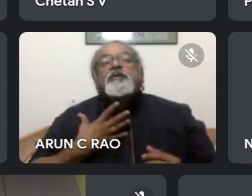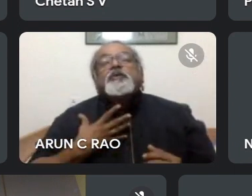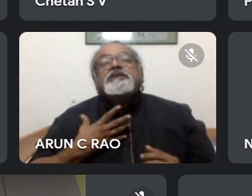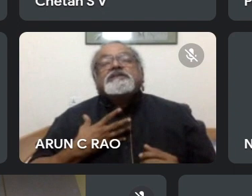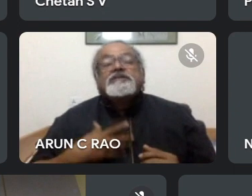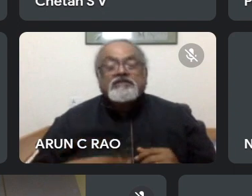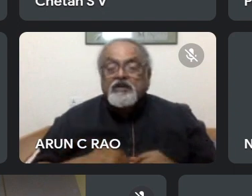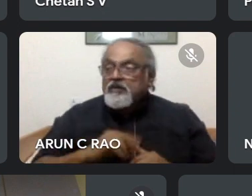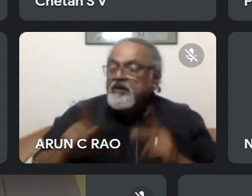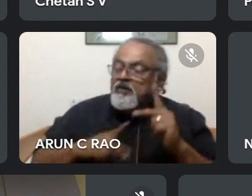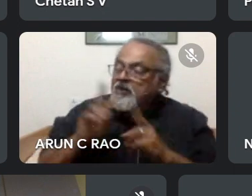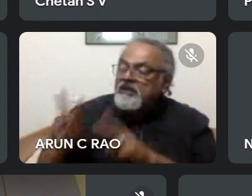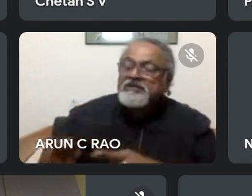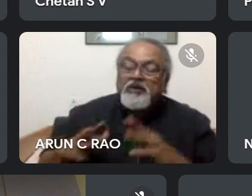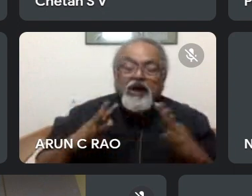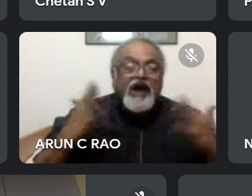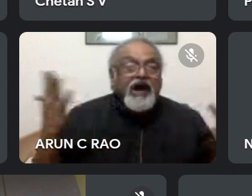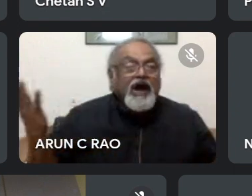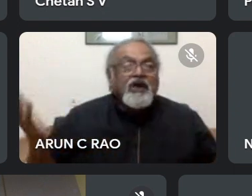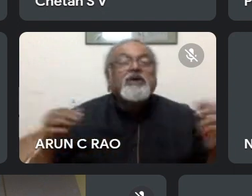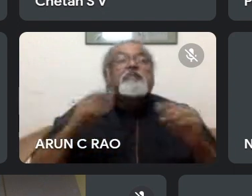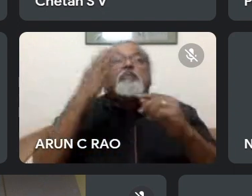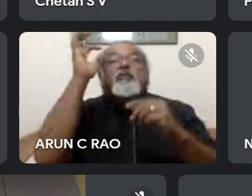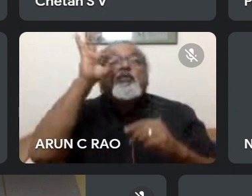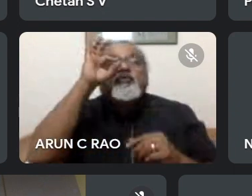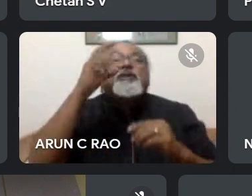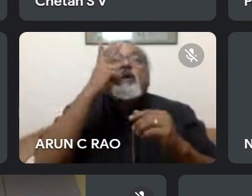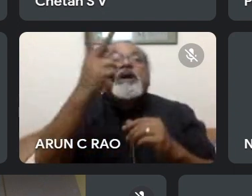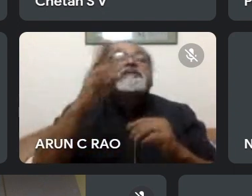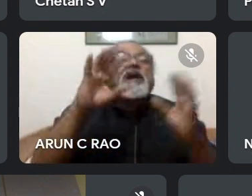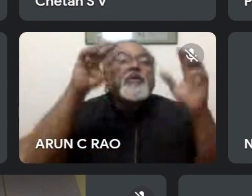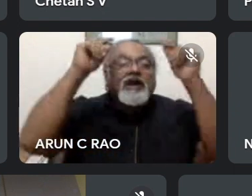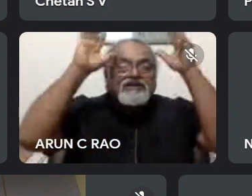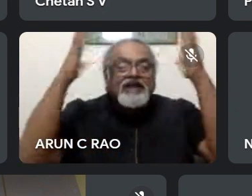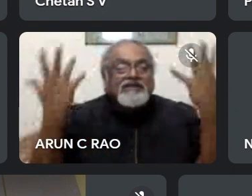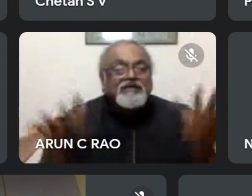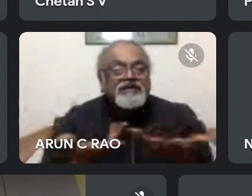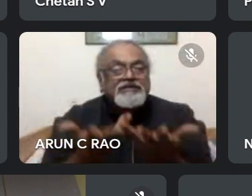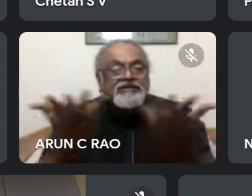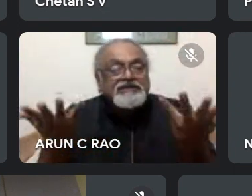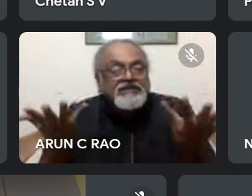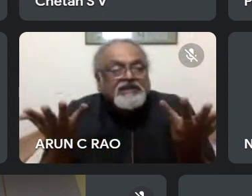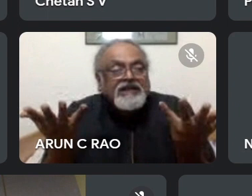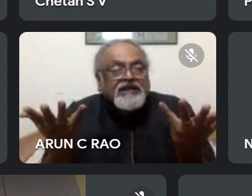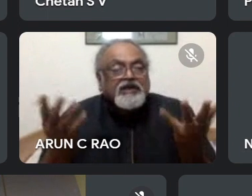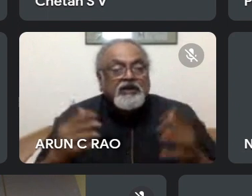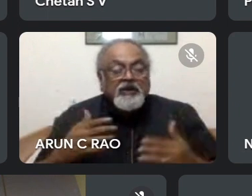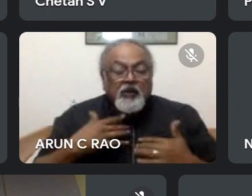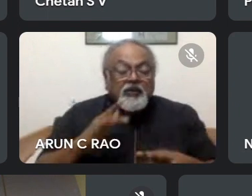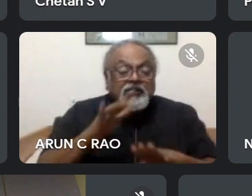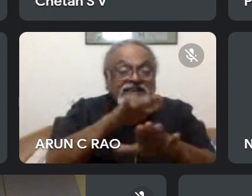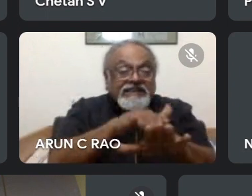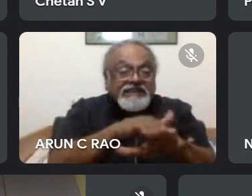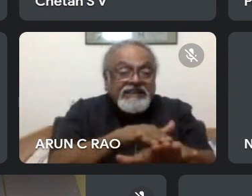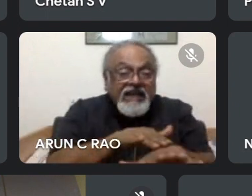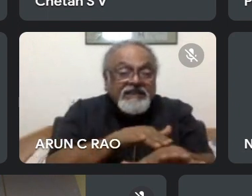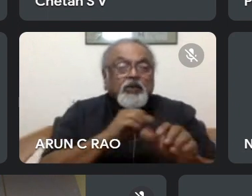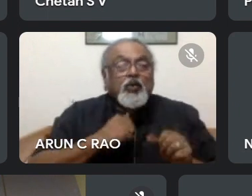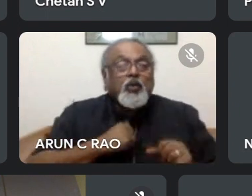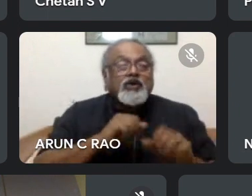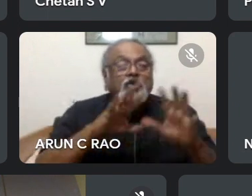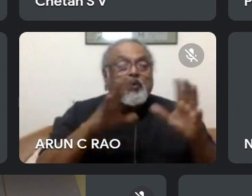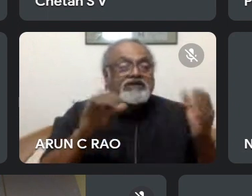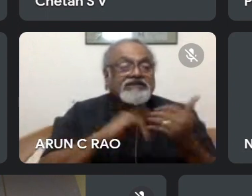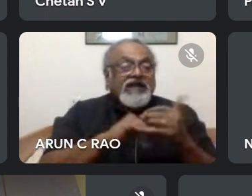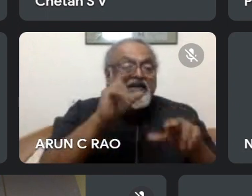the corporate industry, right? We want to sensitize our workforce to think about a better and more inclusive